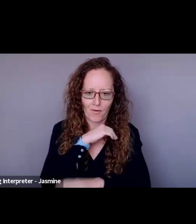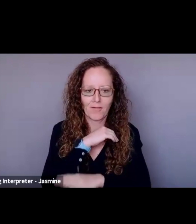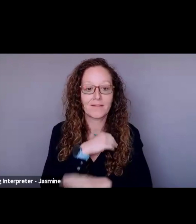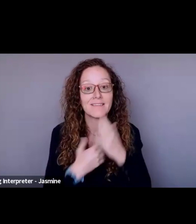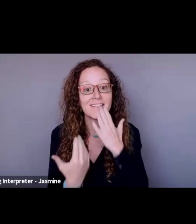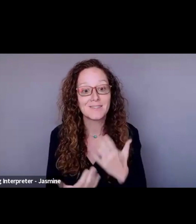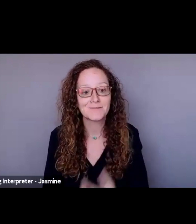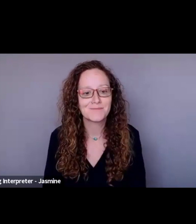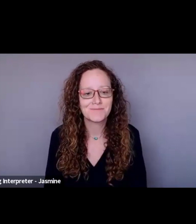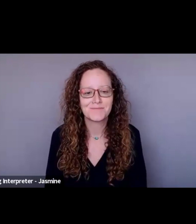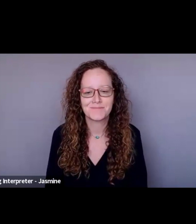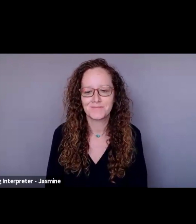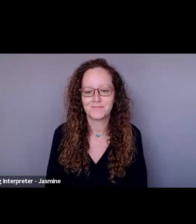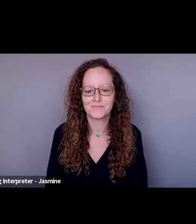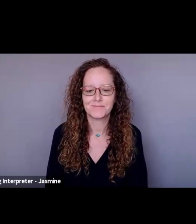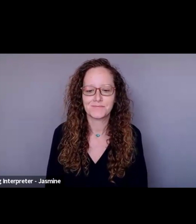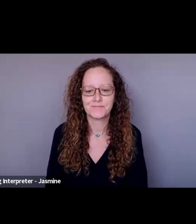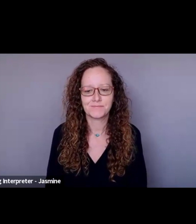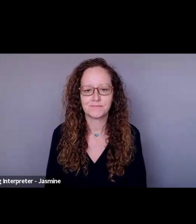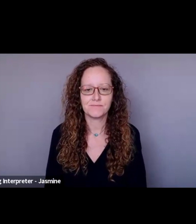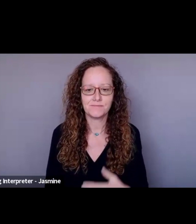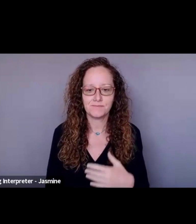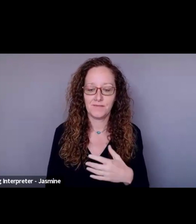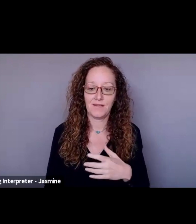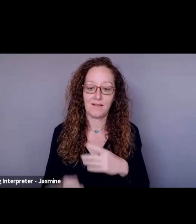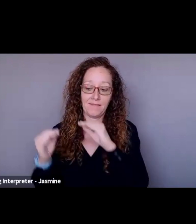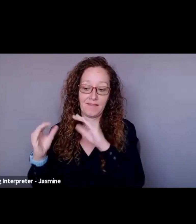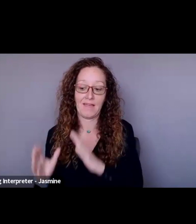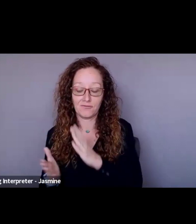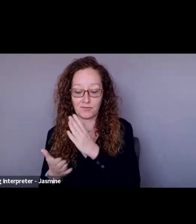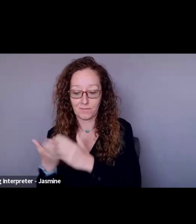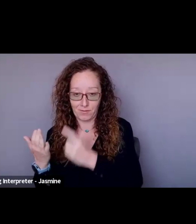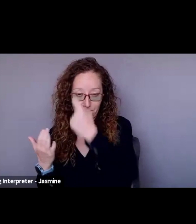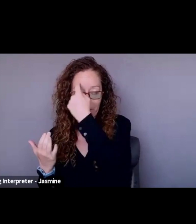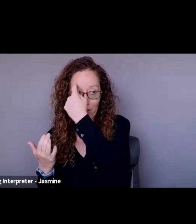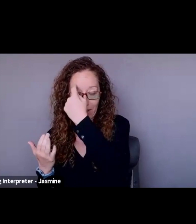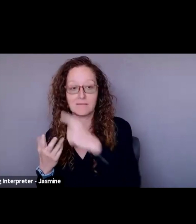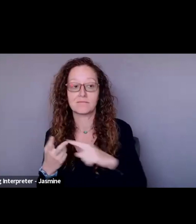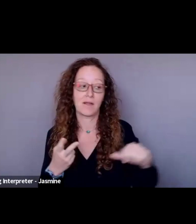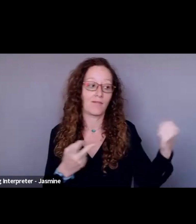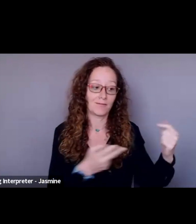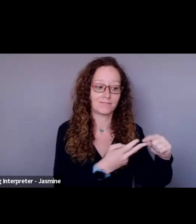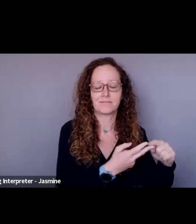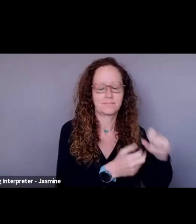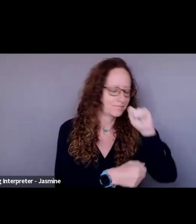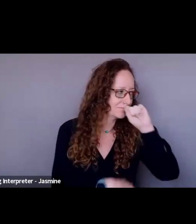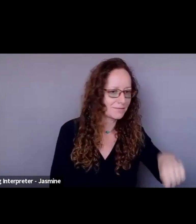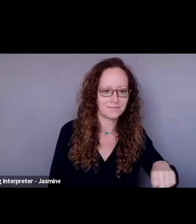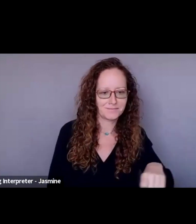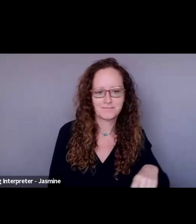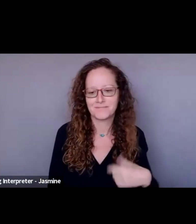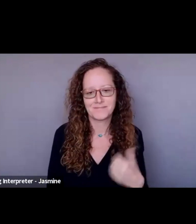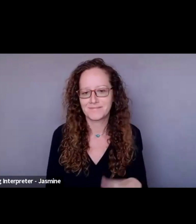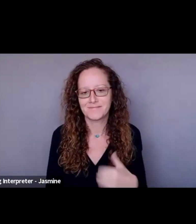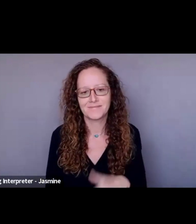you. Even beyond the educator part of my brain, I love it. That is a really